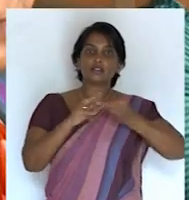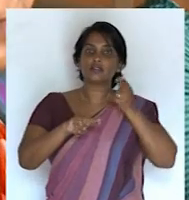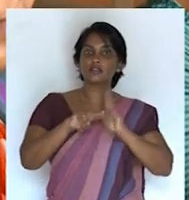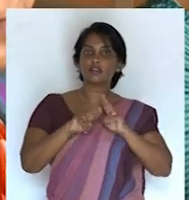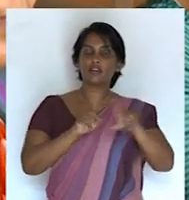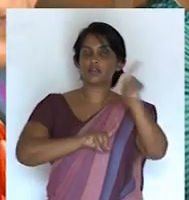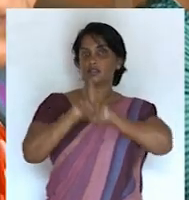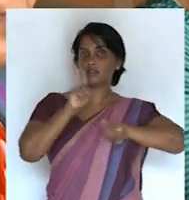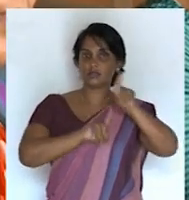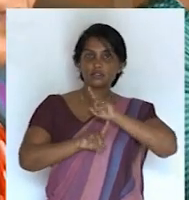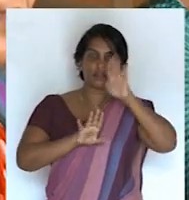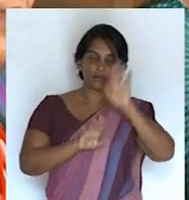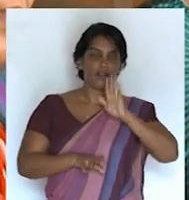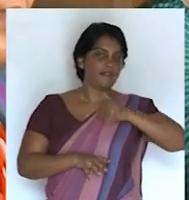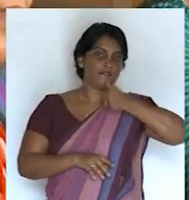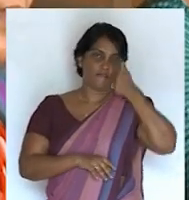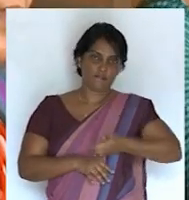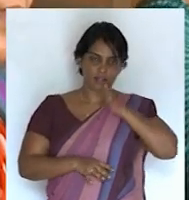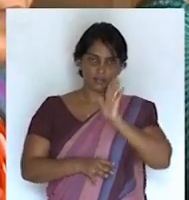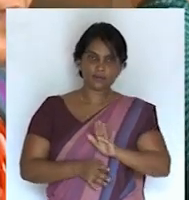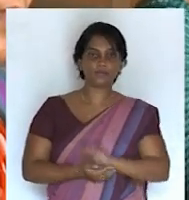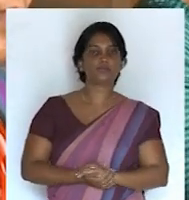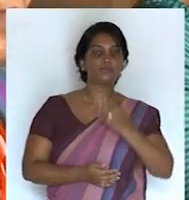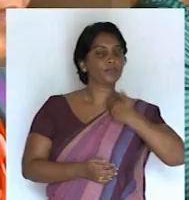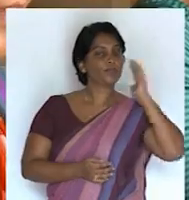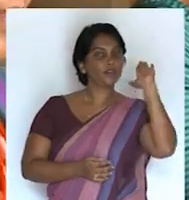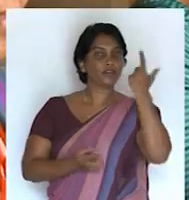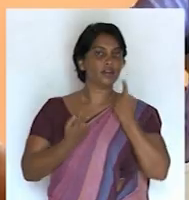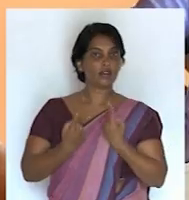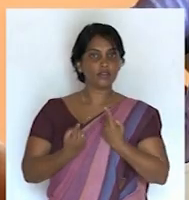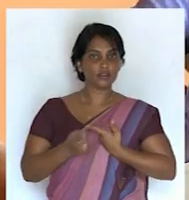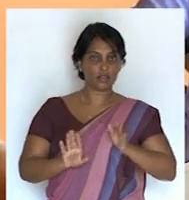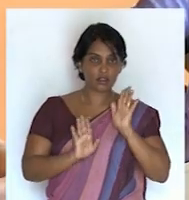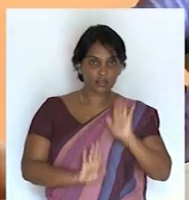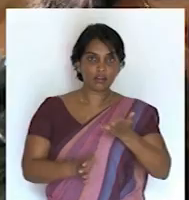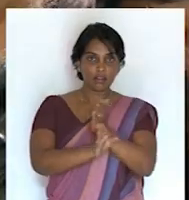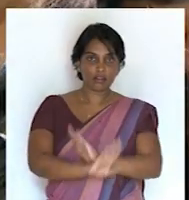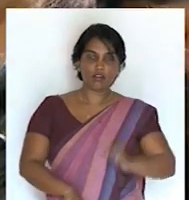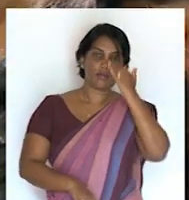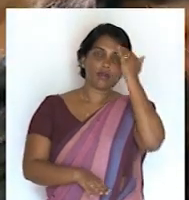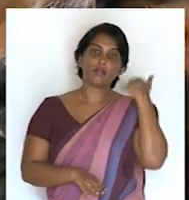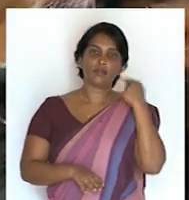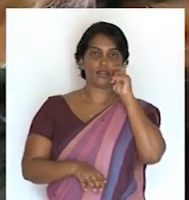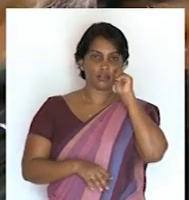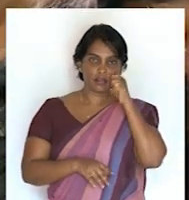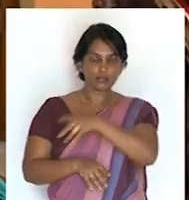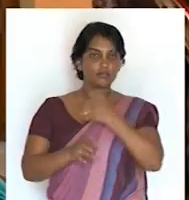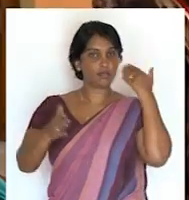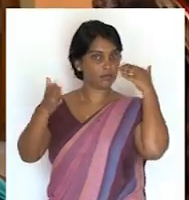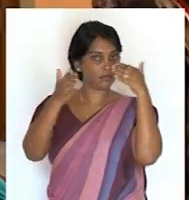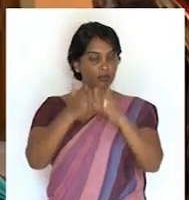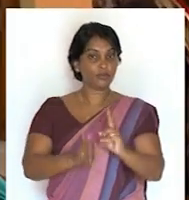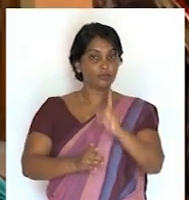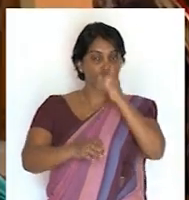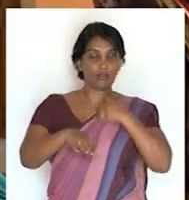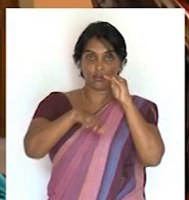institution. They also hold discussions regarding detailed assessments, follow-up procedures continuously.